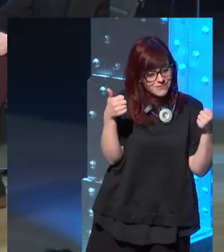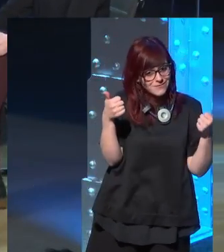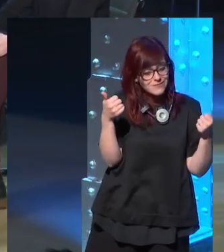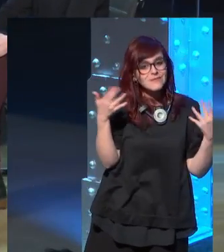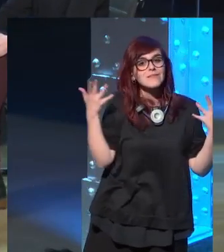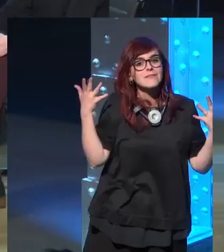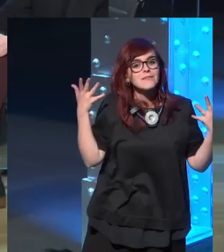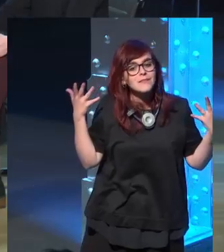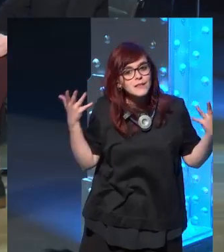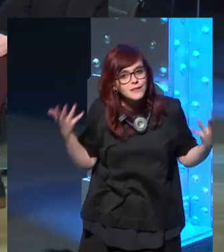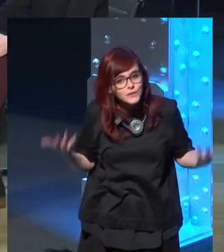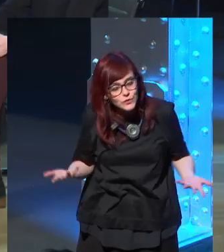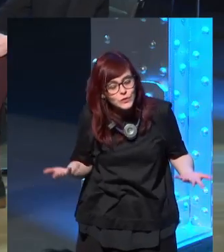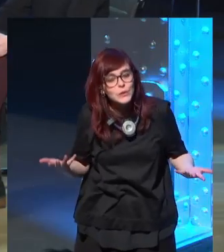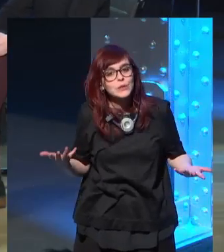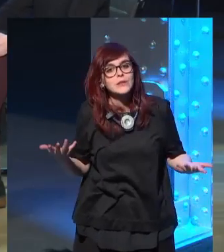the fun